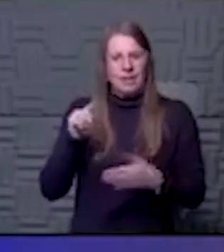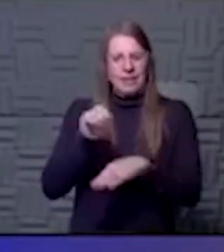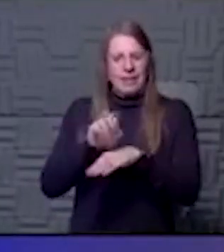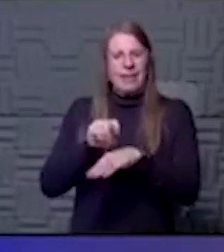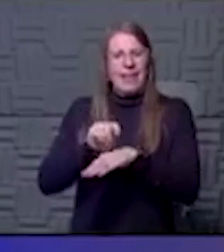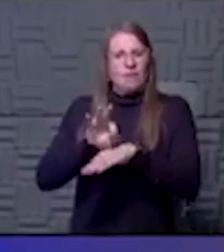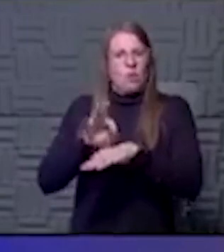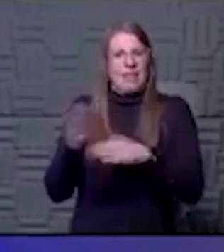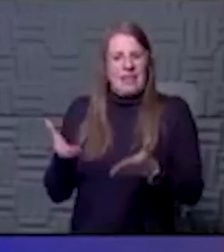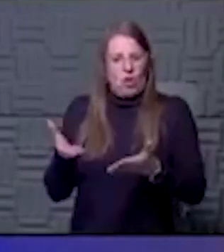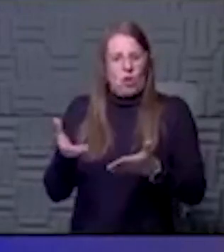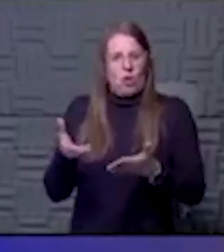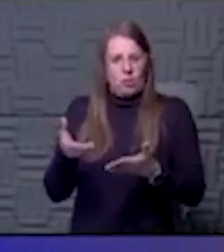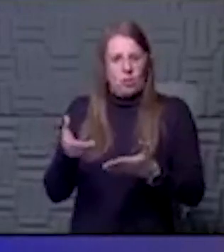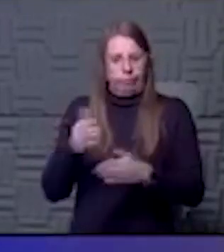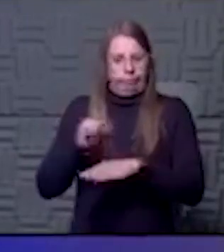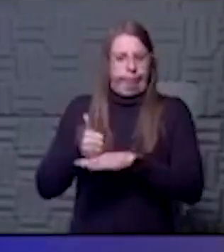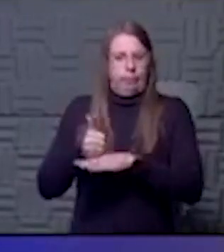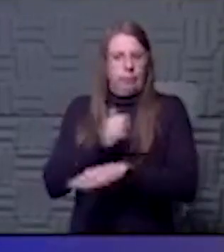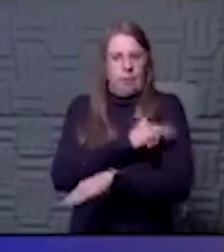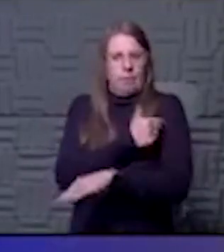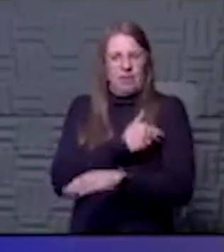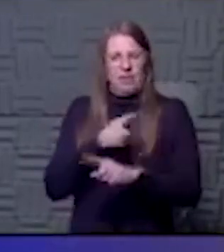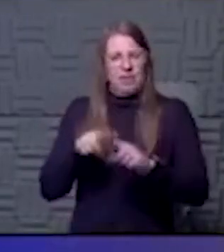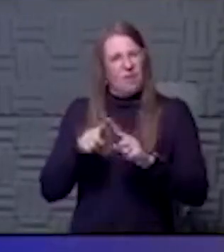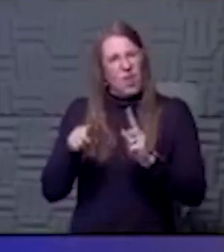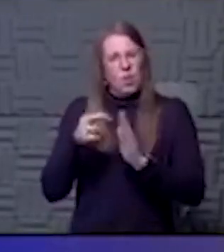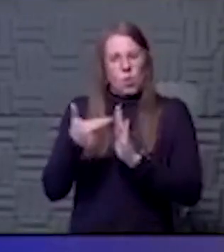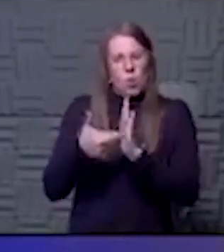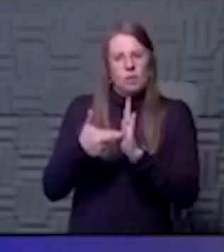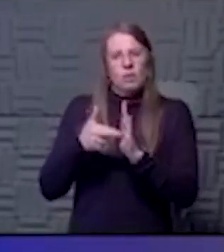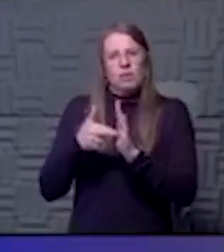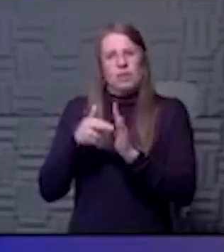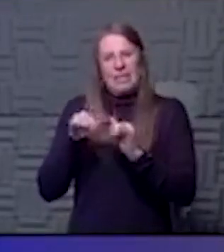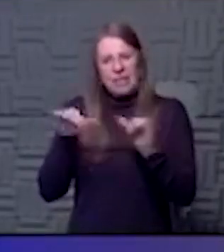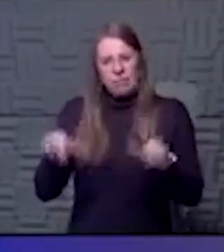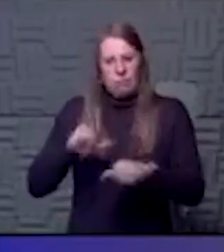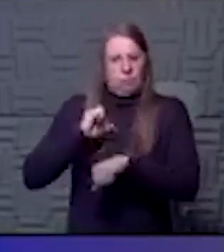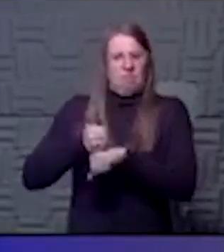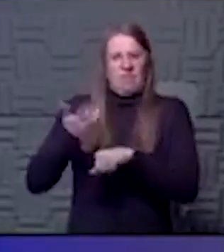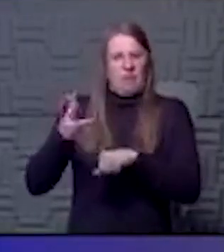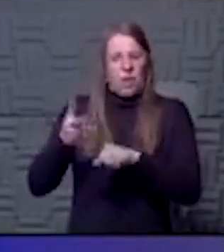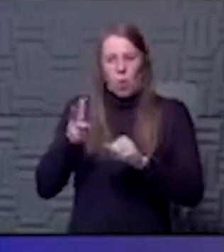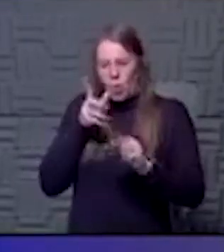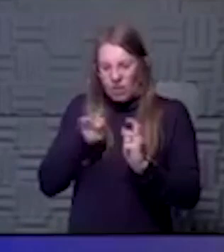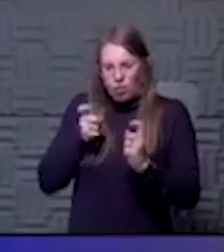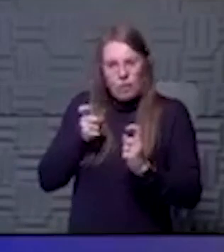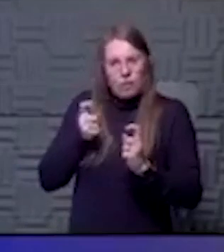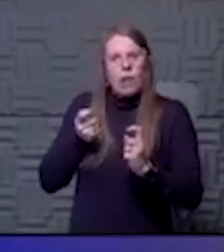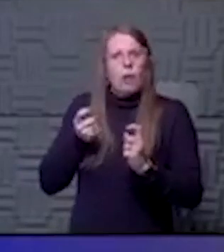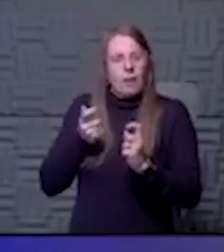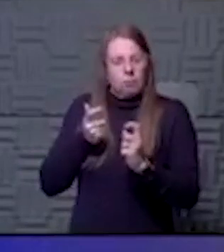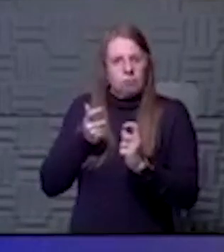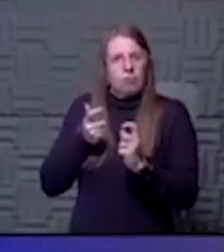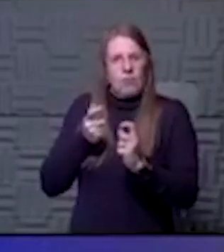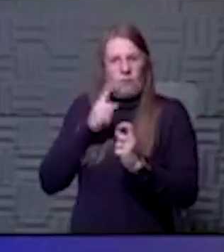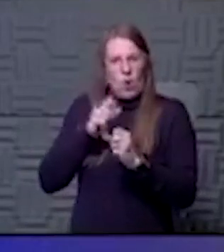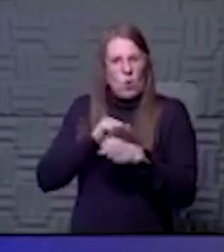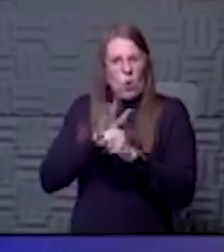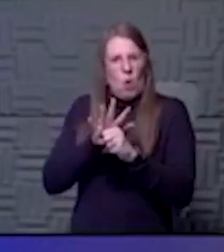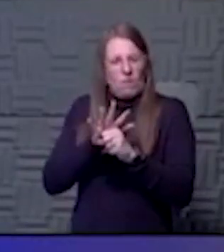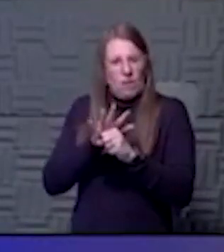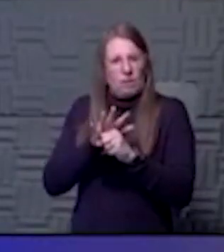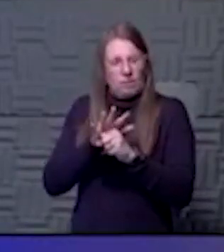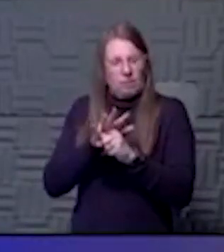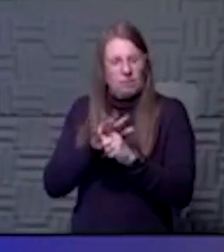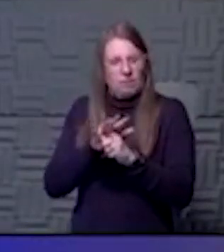hospital. And just as Phil said, there are already protocols and systems in place. They're going to be tweaked a little bit with the COVID vaccine, but